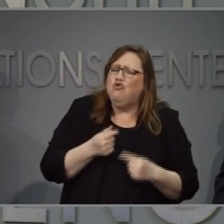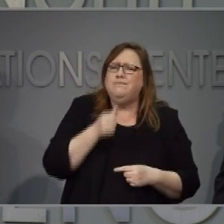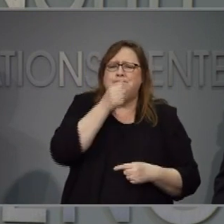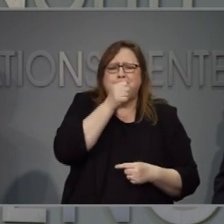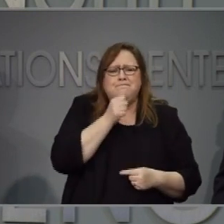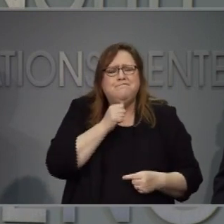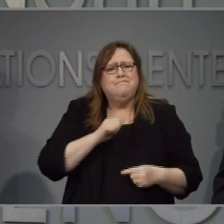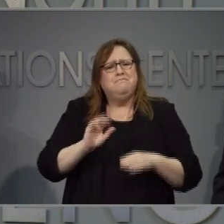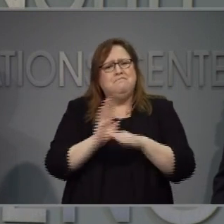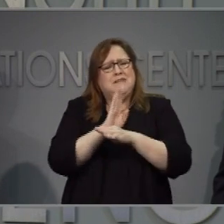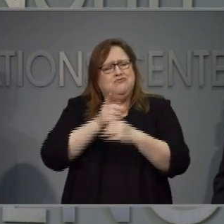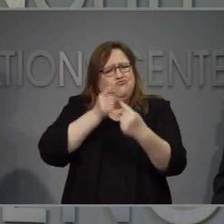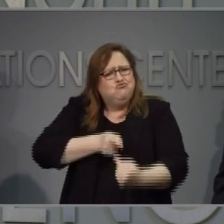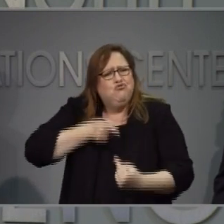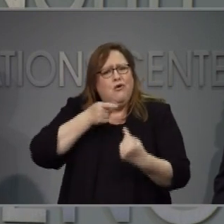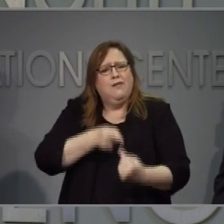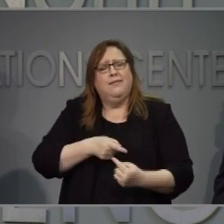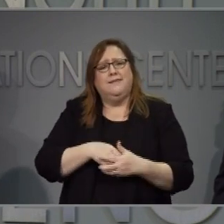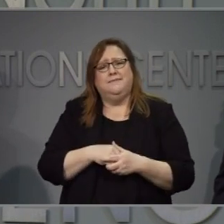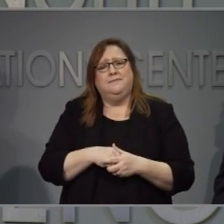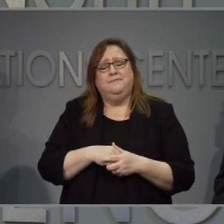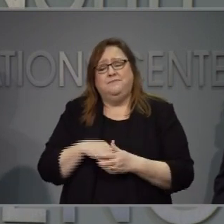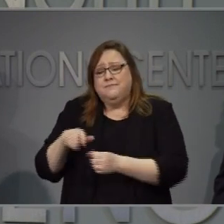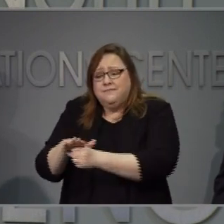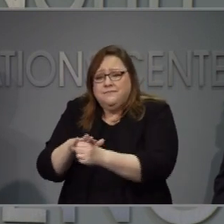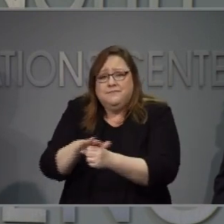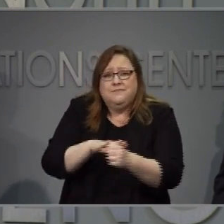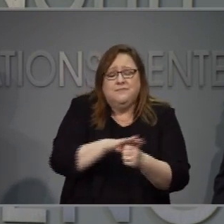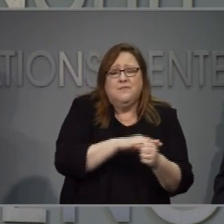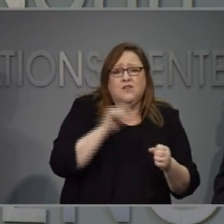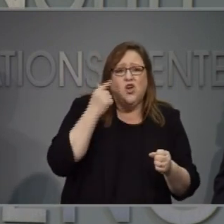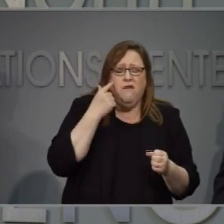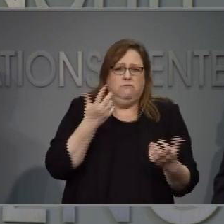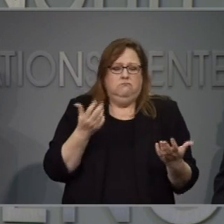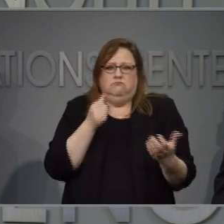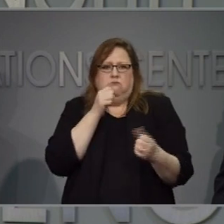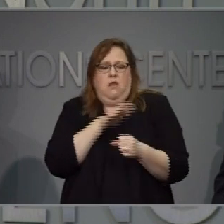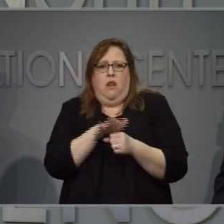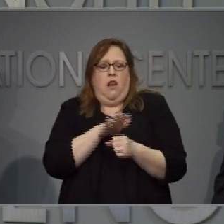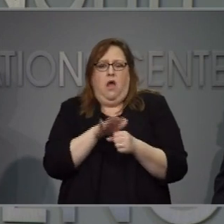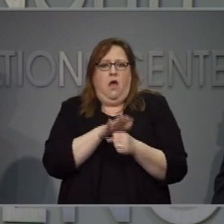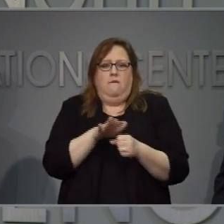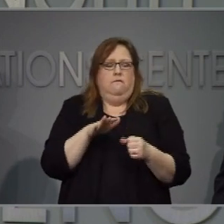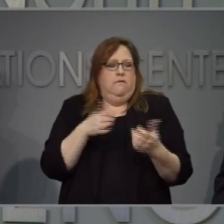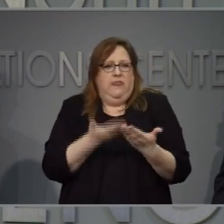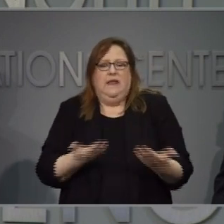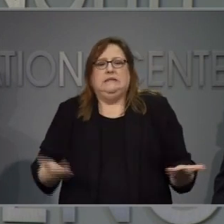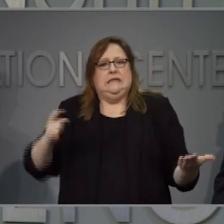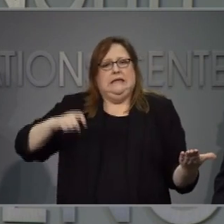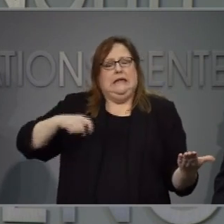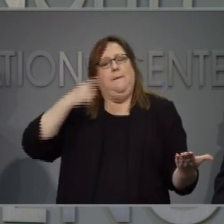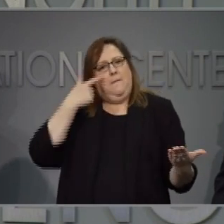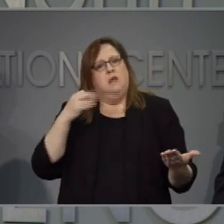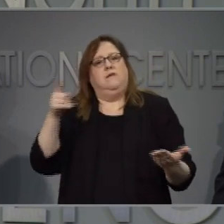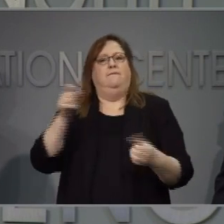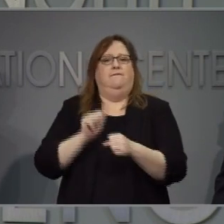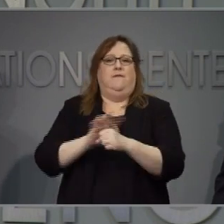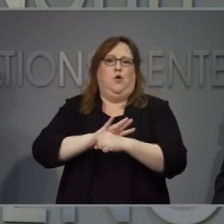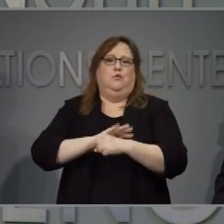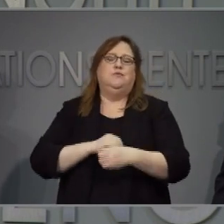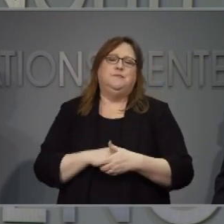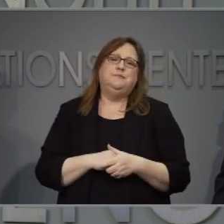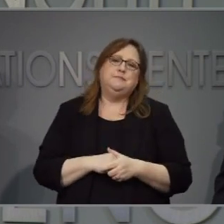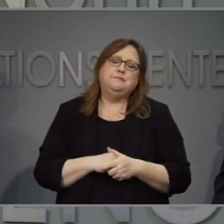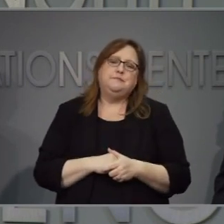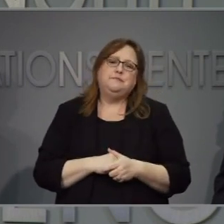struggling, and governments are facing severe shortages because of this virus. That's why we have to